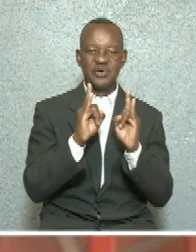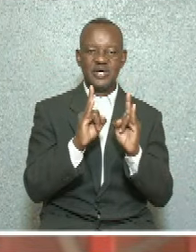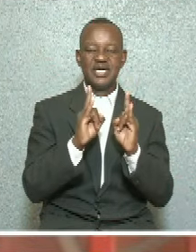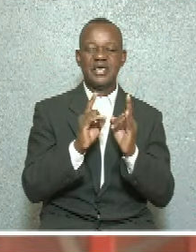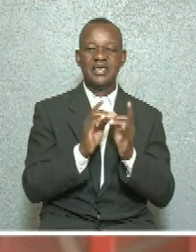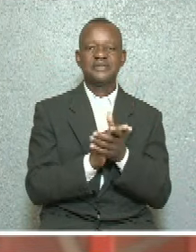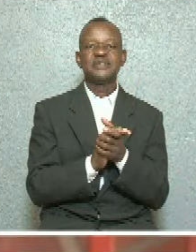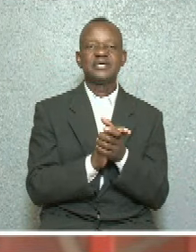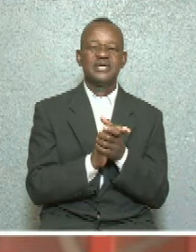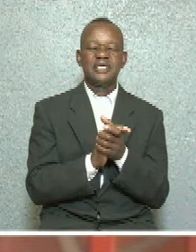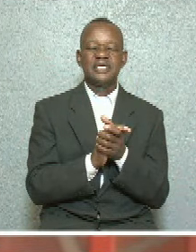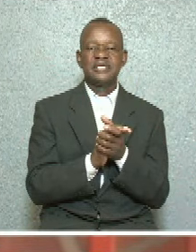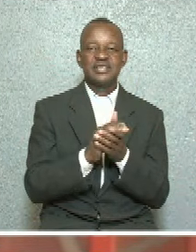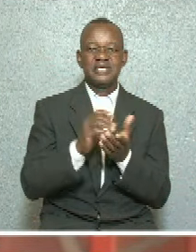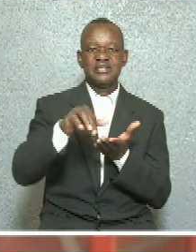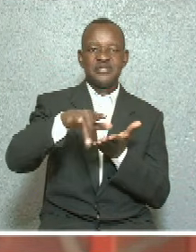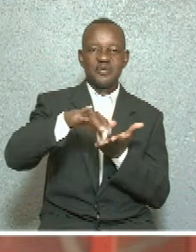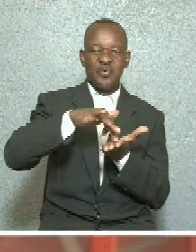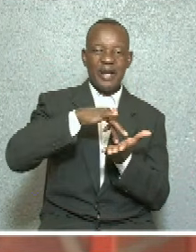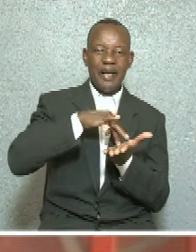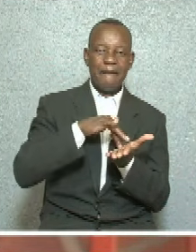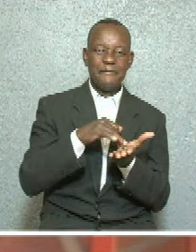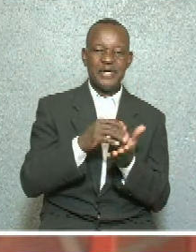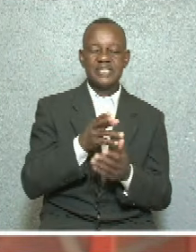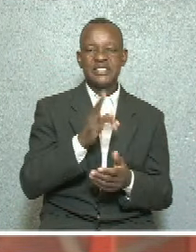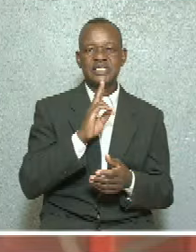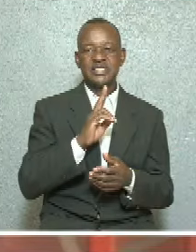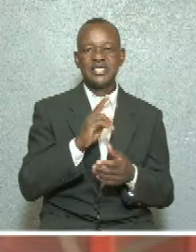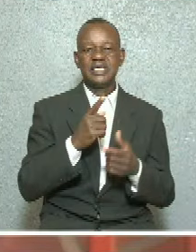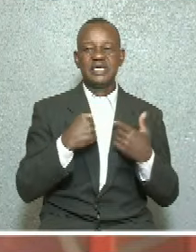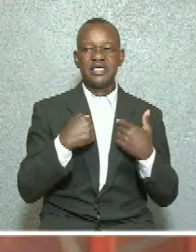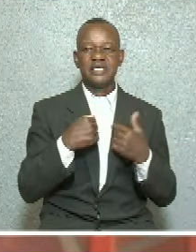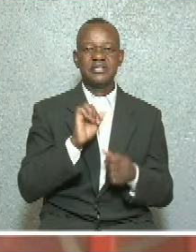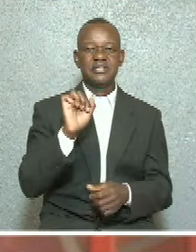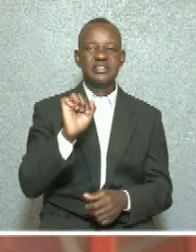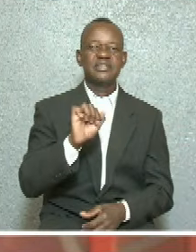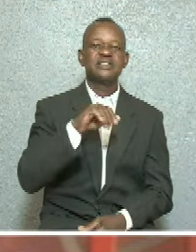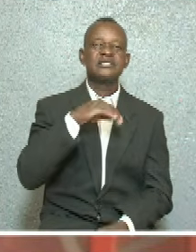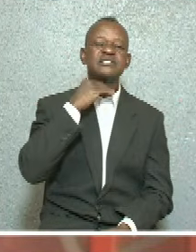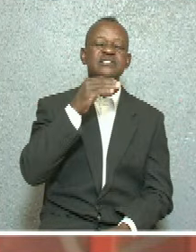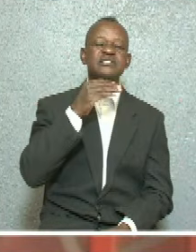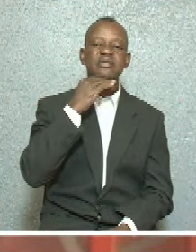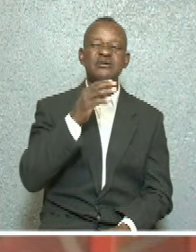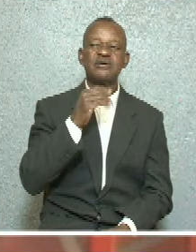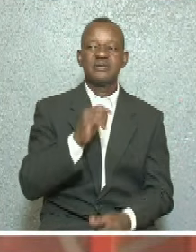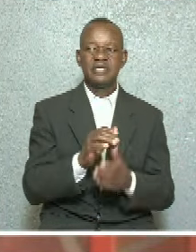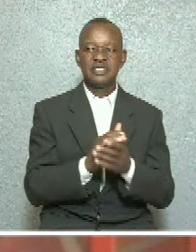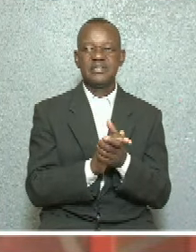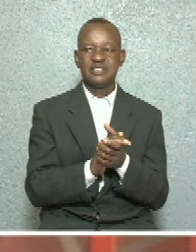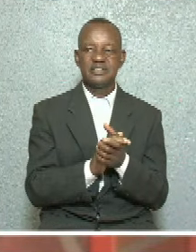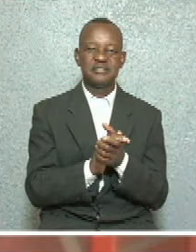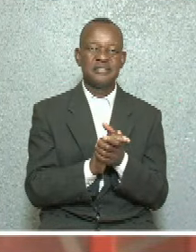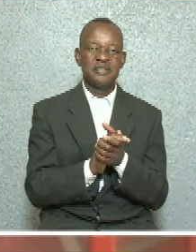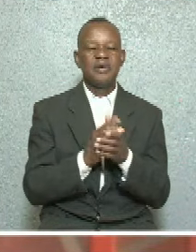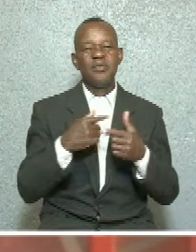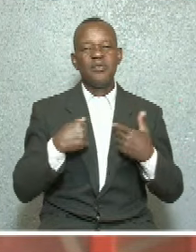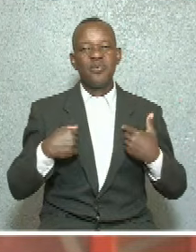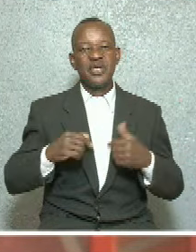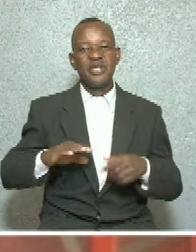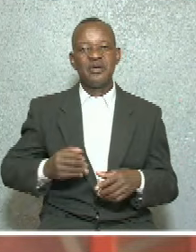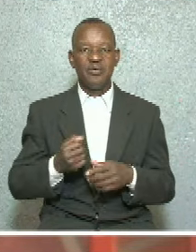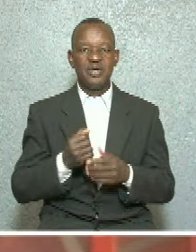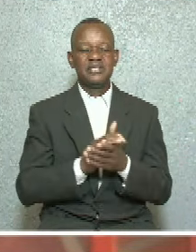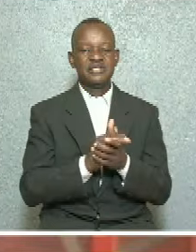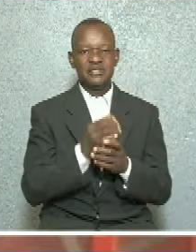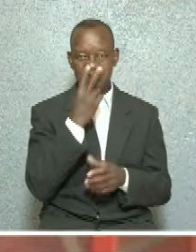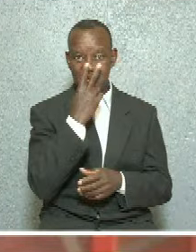us parents, please, I want you to be able to look at how these people are expressing themselves and basically who